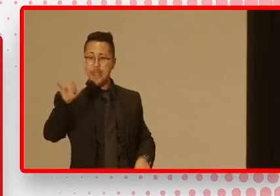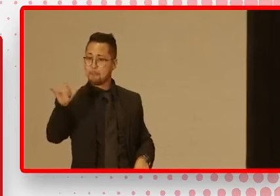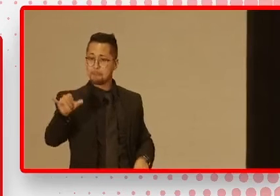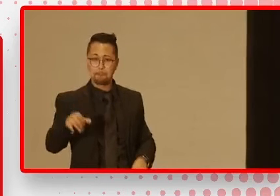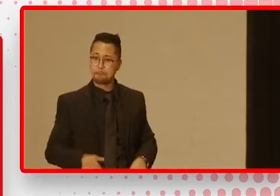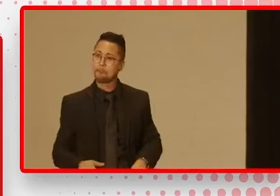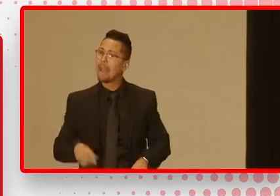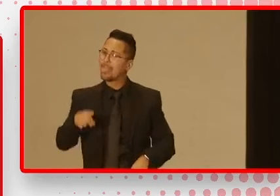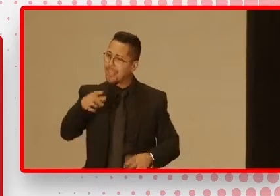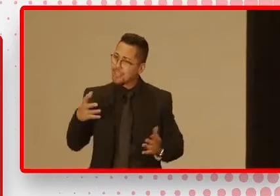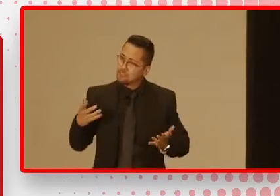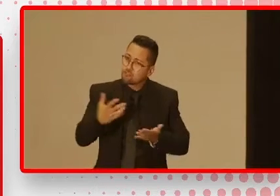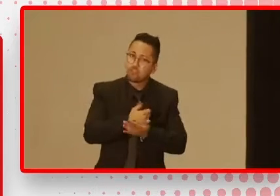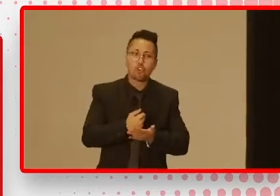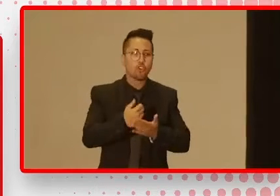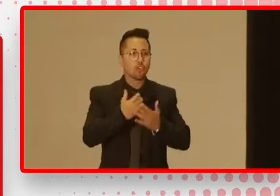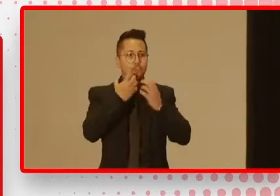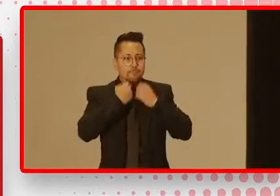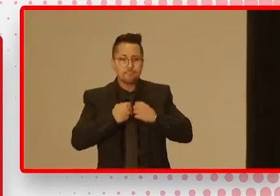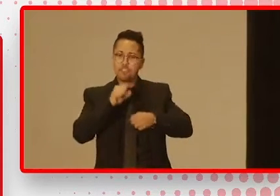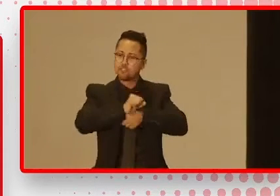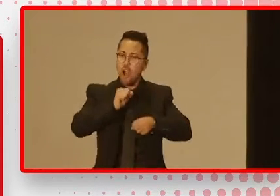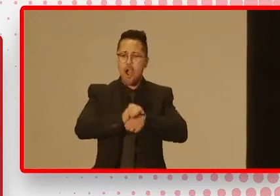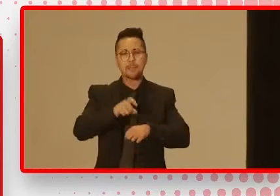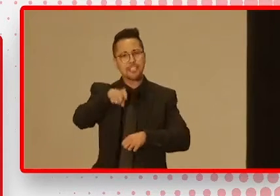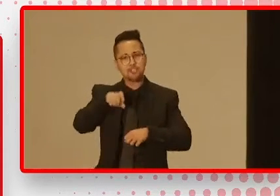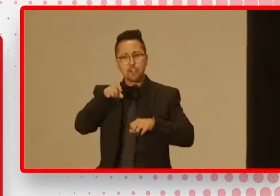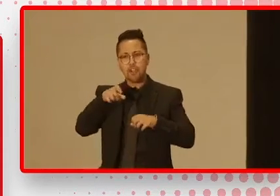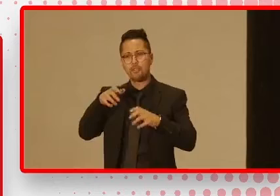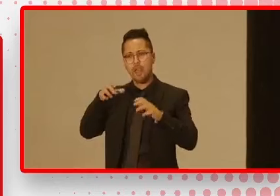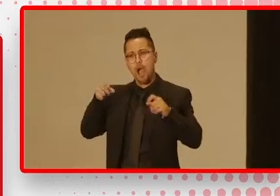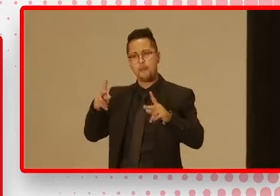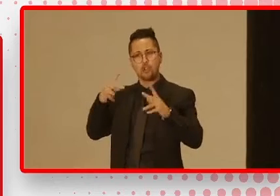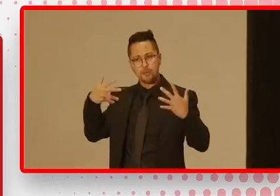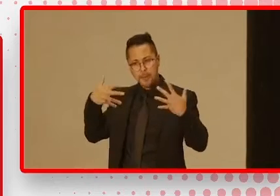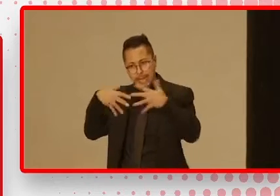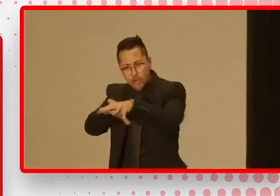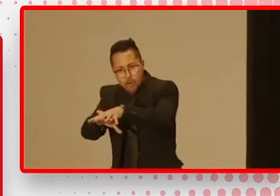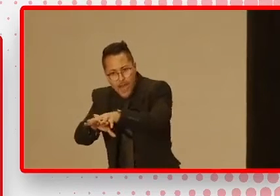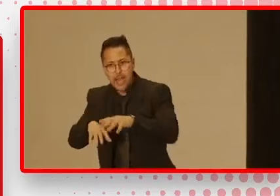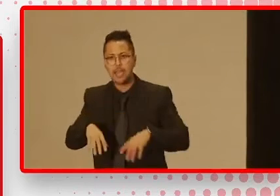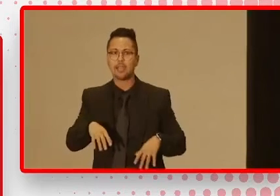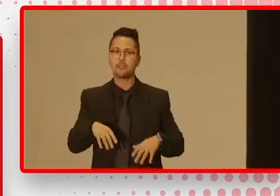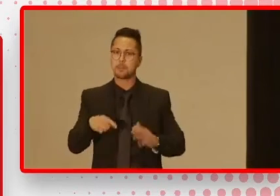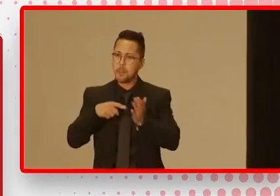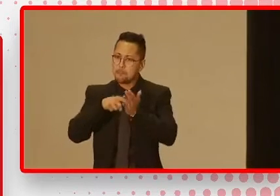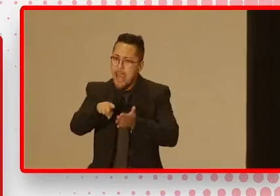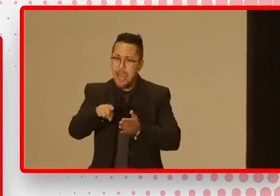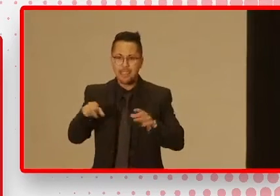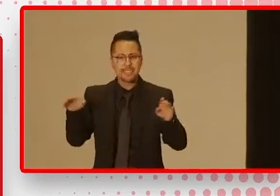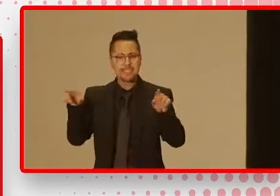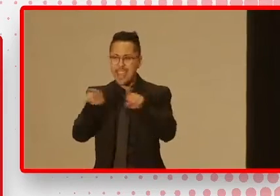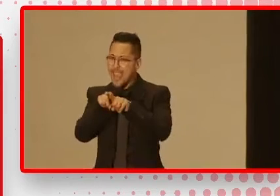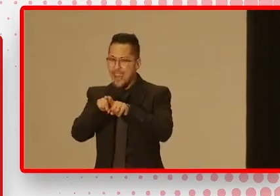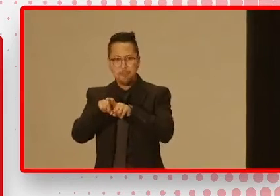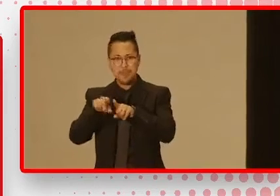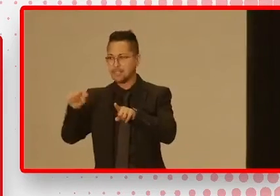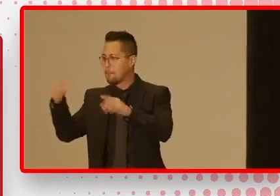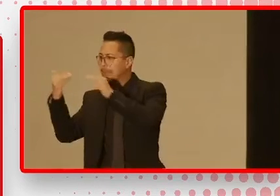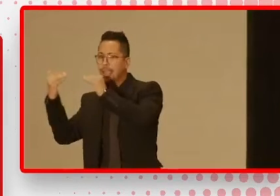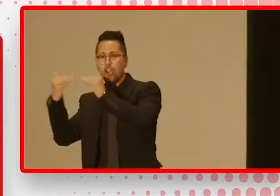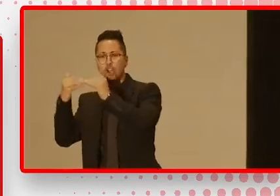They deserve the jobs, they deserve to be integrated, and they deserve to be paid at the same rate as their peers, whether they have a disability or